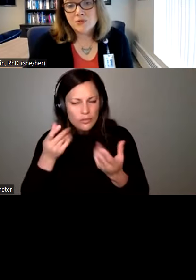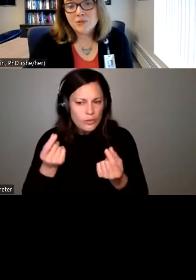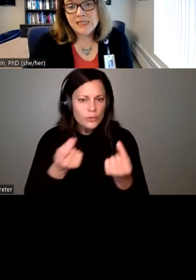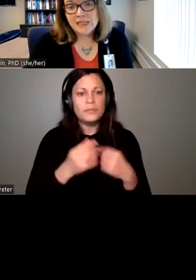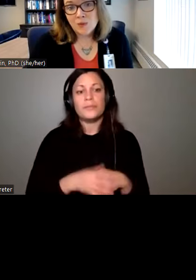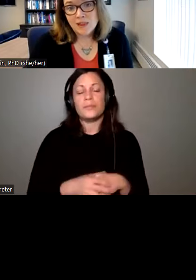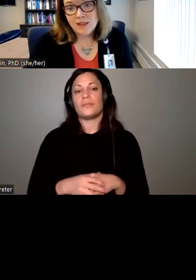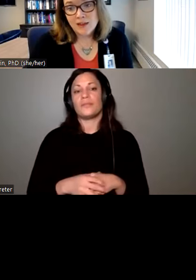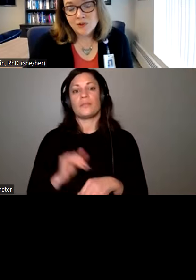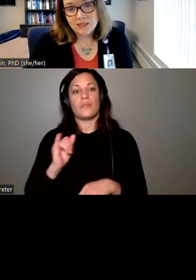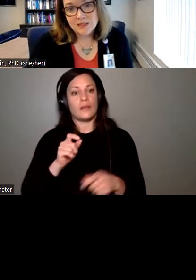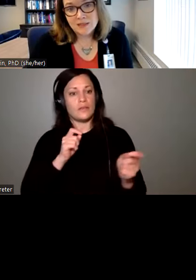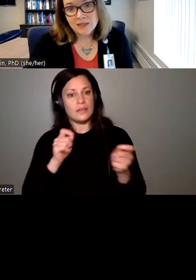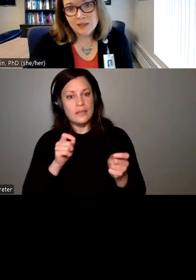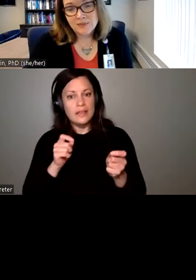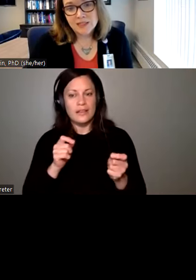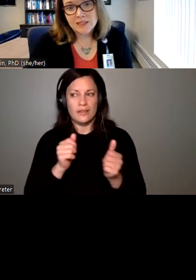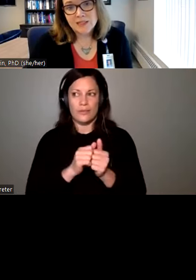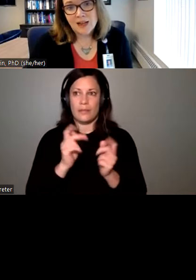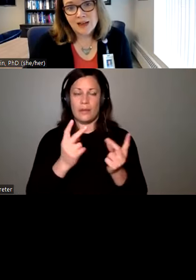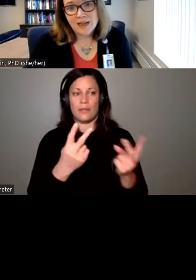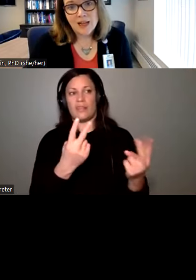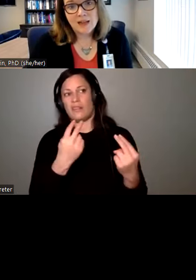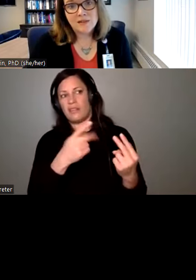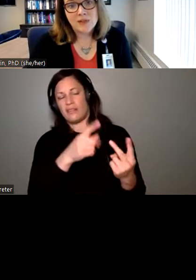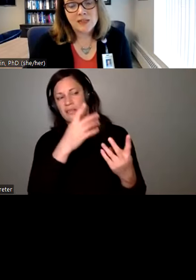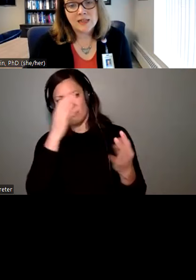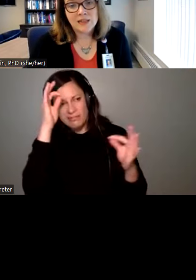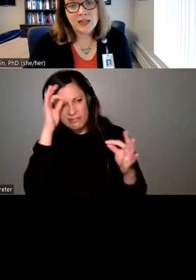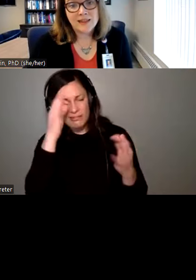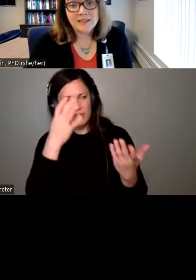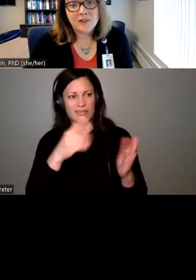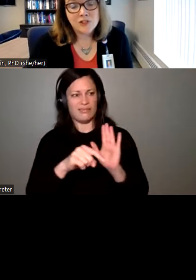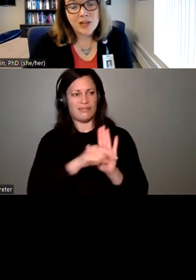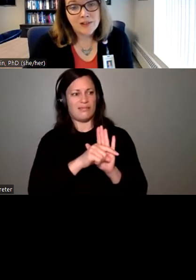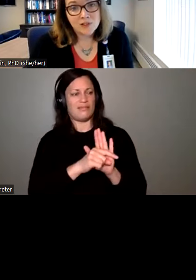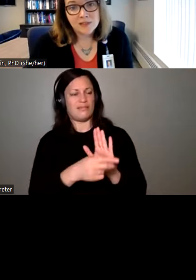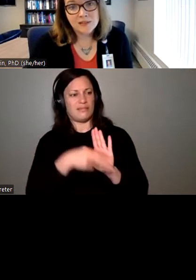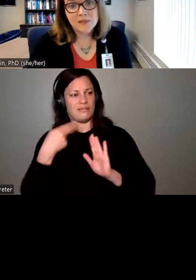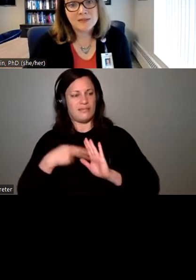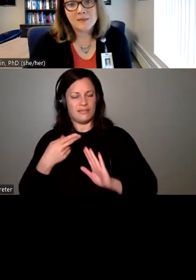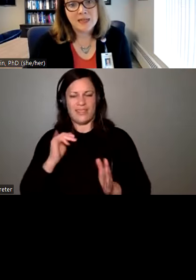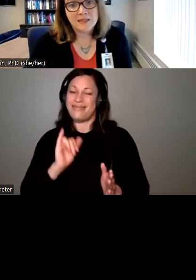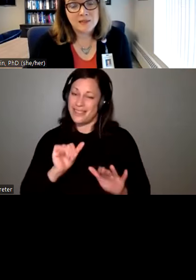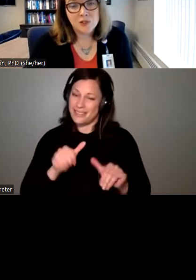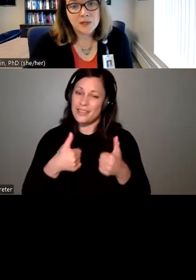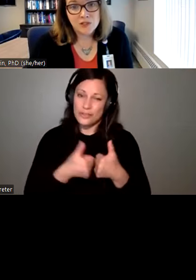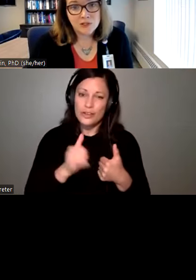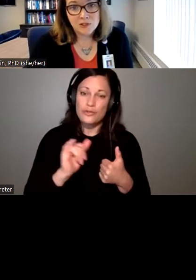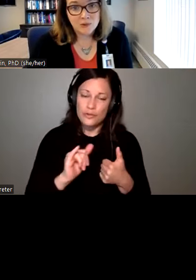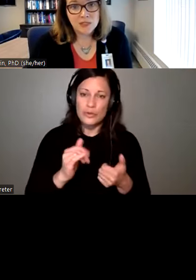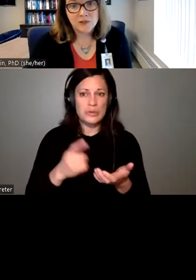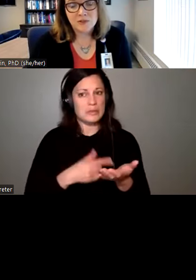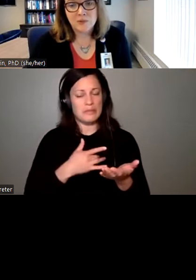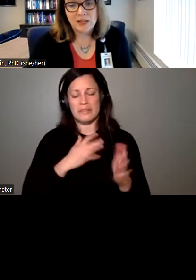also dealing with the ignorance and stigma that's in society and feeling like that's another challenge that some days is too much to